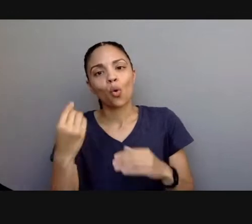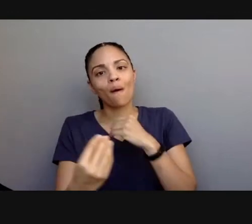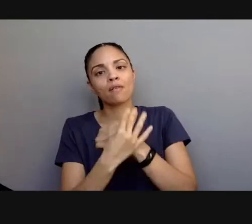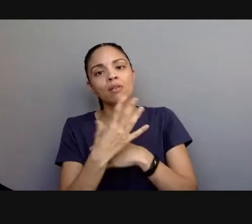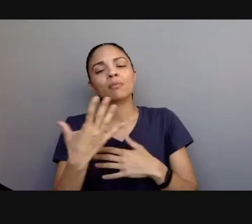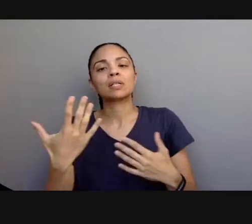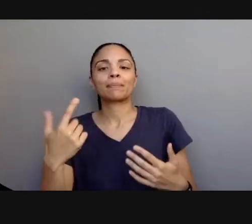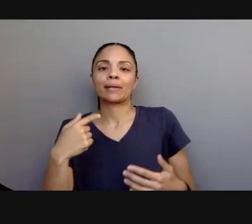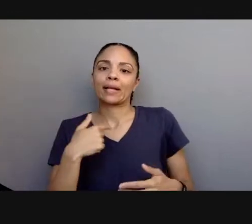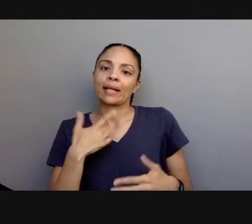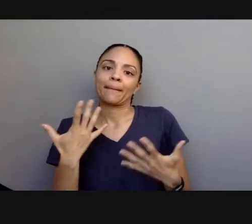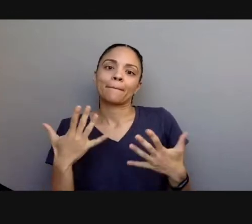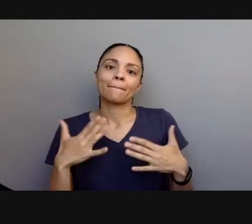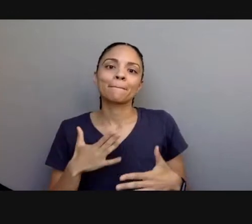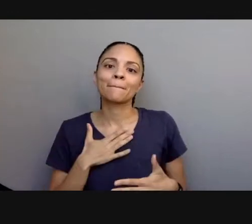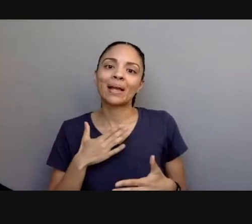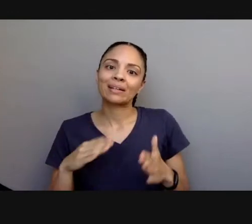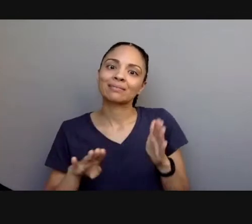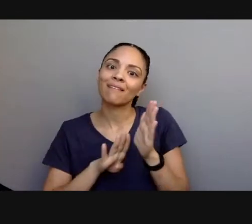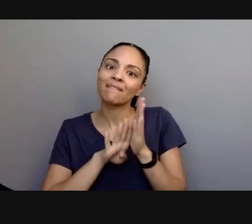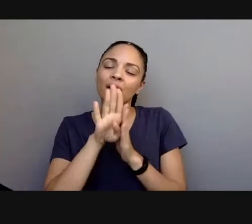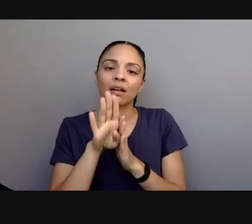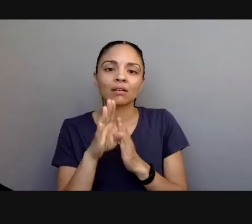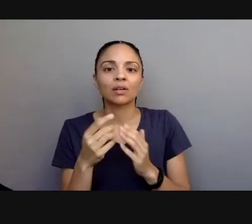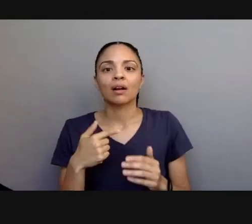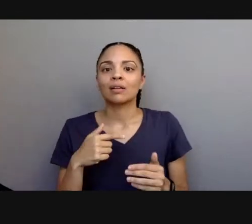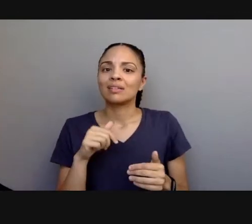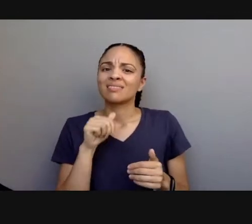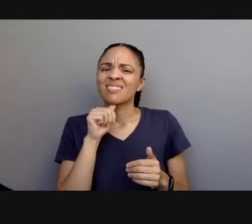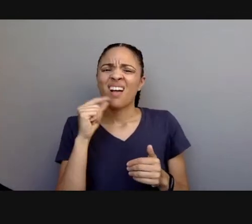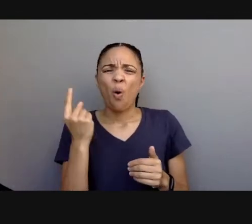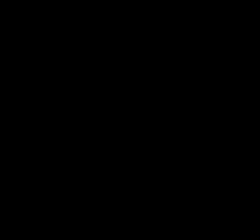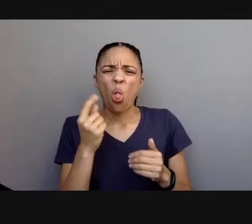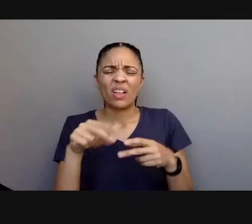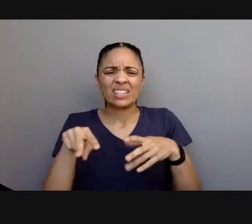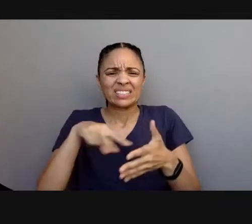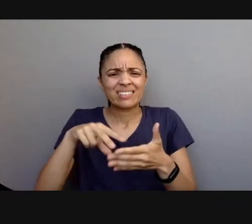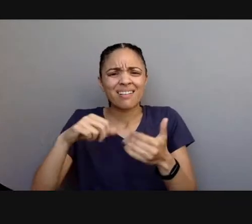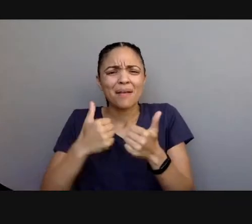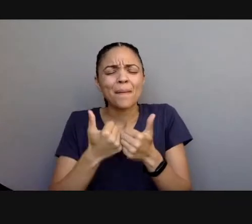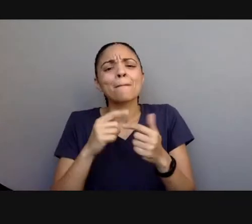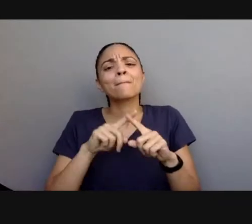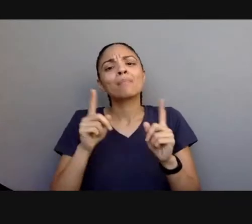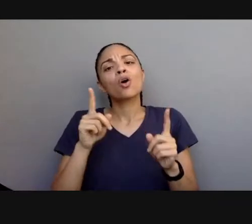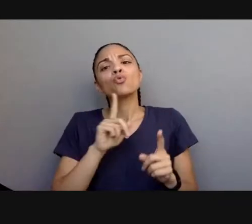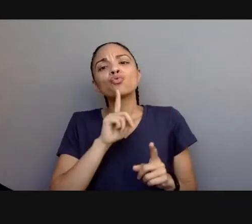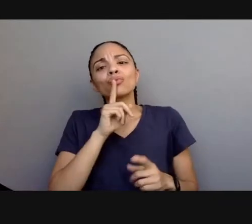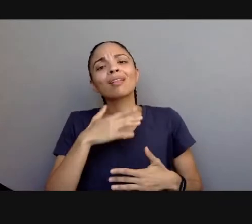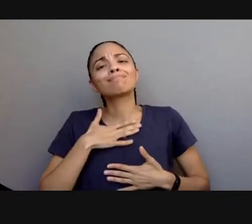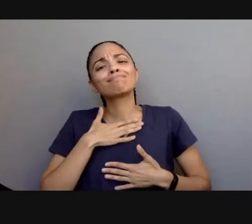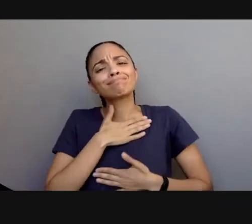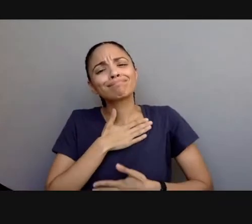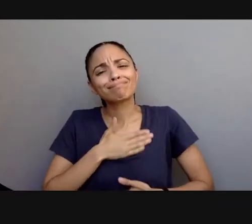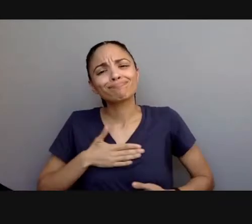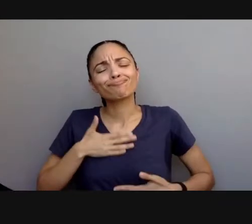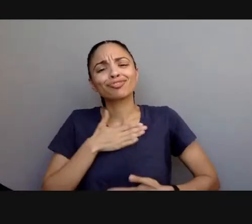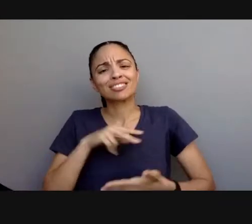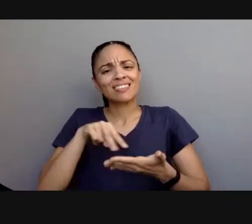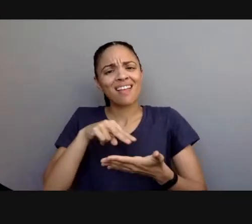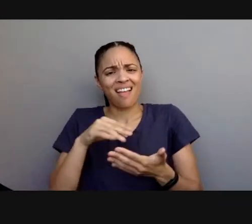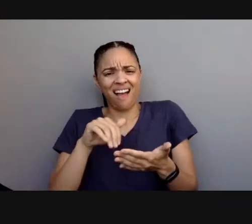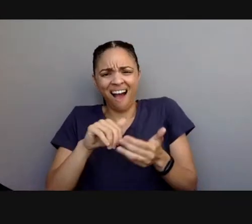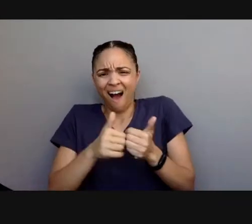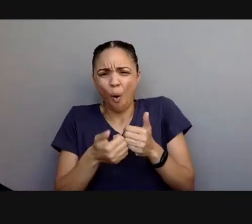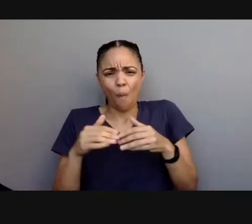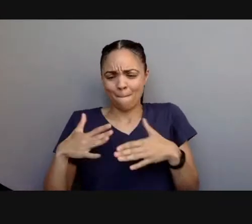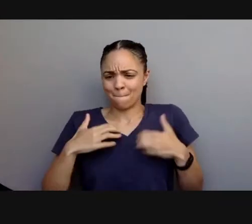absolute training ground, not about competition, not about, just dance for dance sake and what can you do with your body. It's literally how do we make an artist from the inside